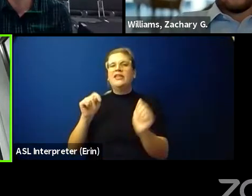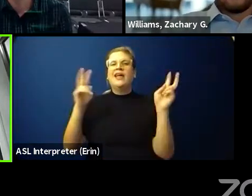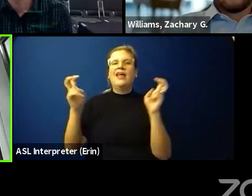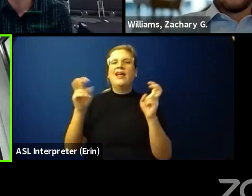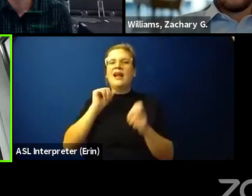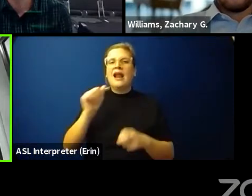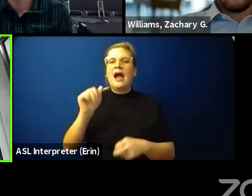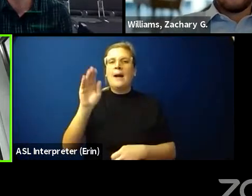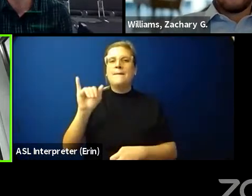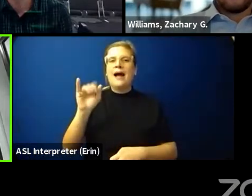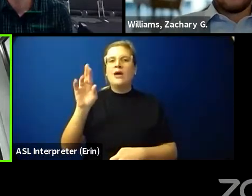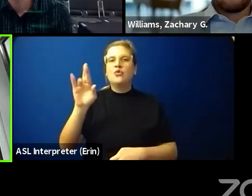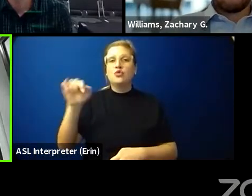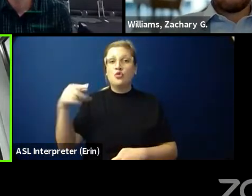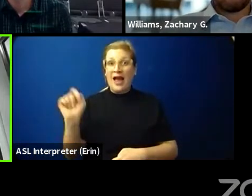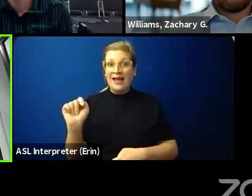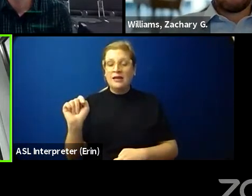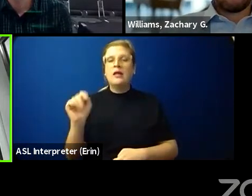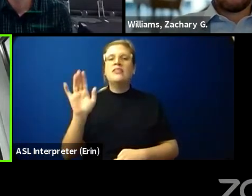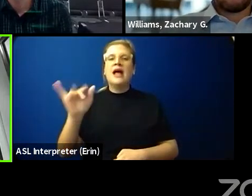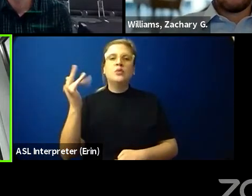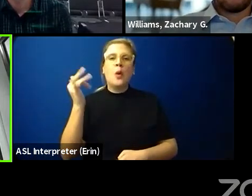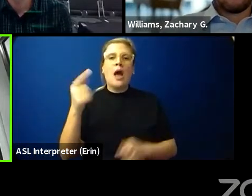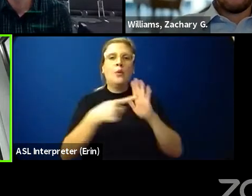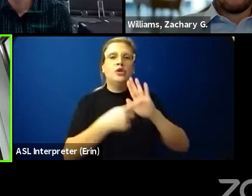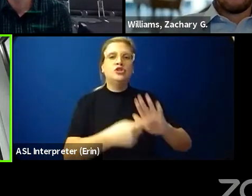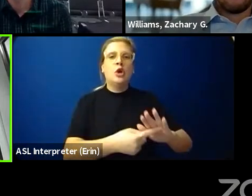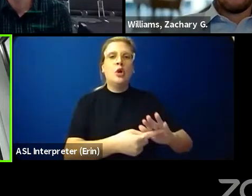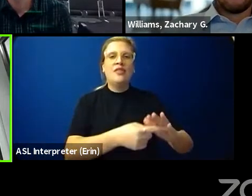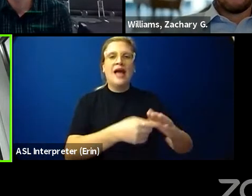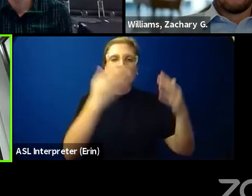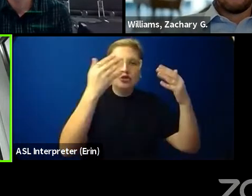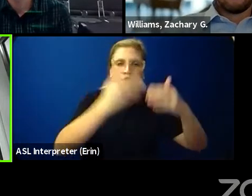went through the exercise to show that shading, to show that there